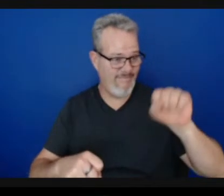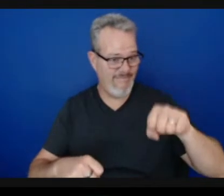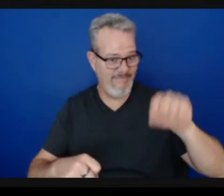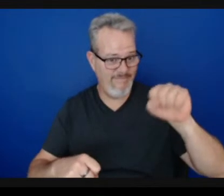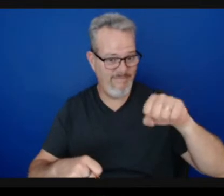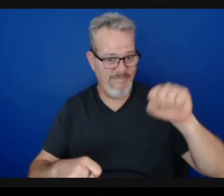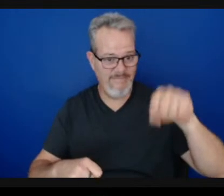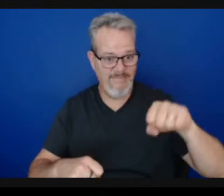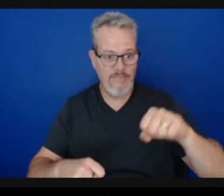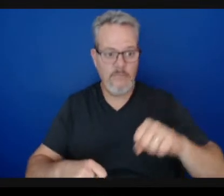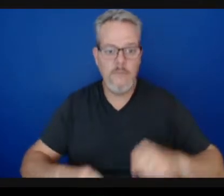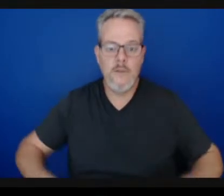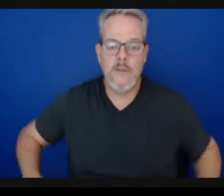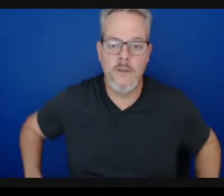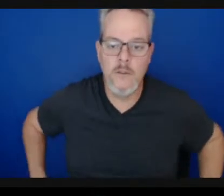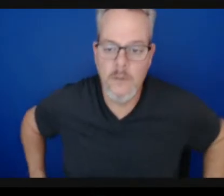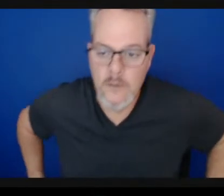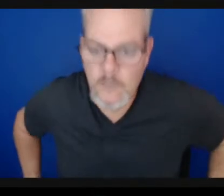So that's